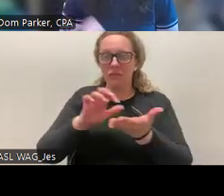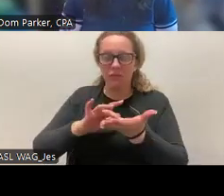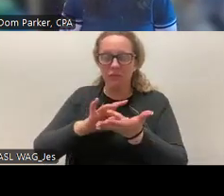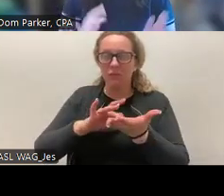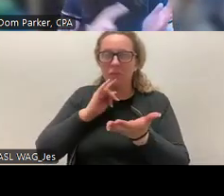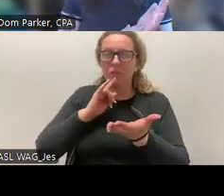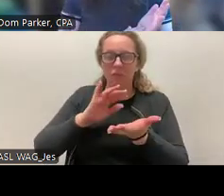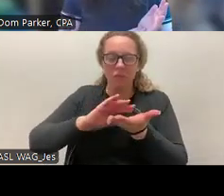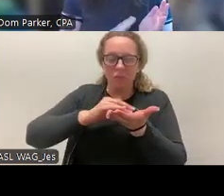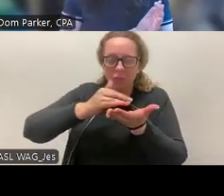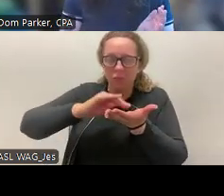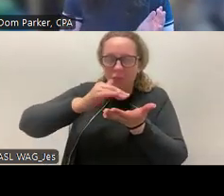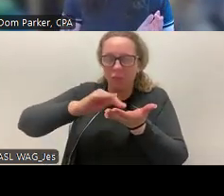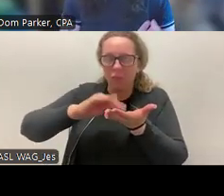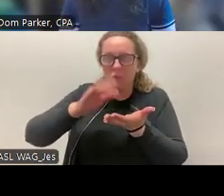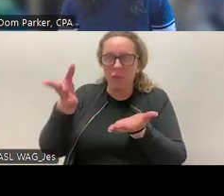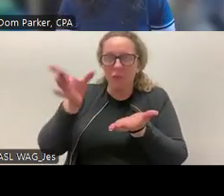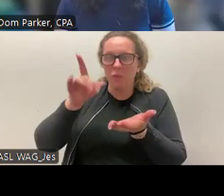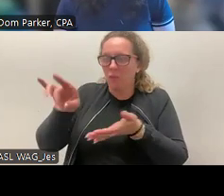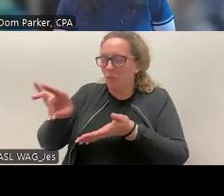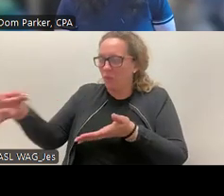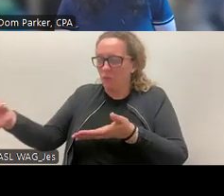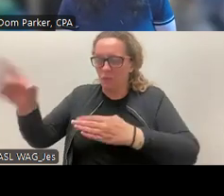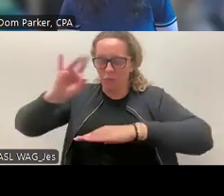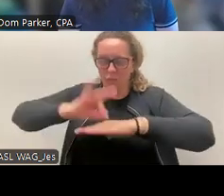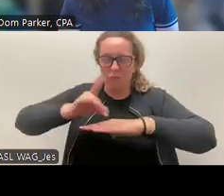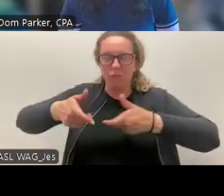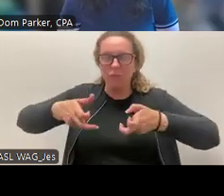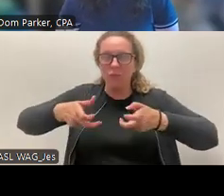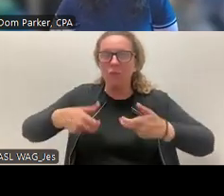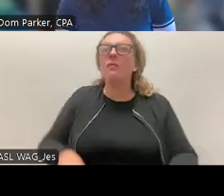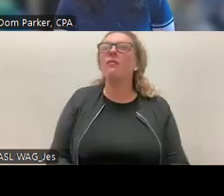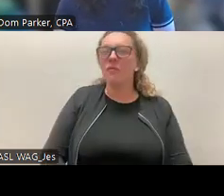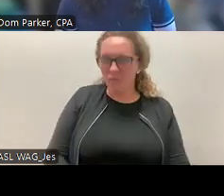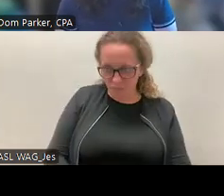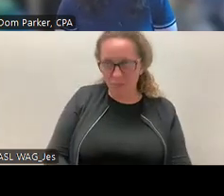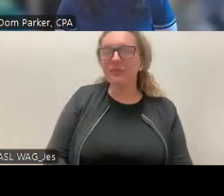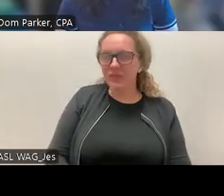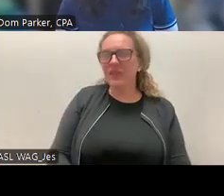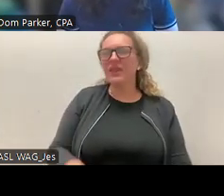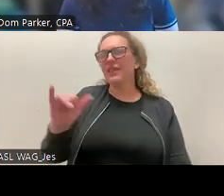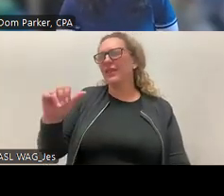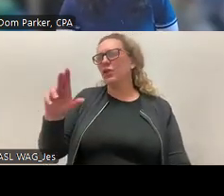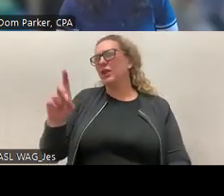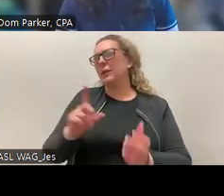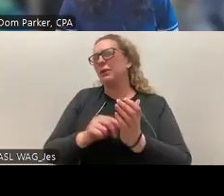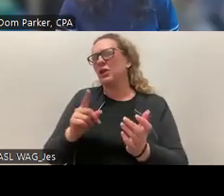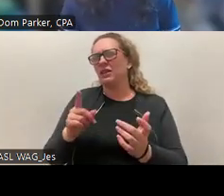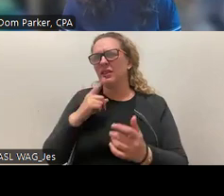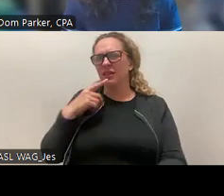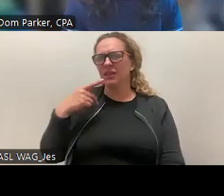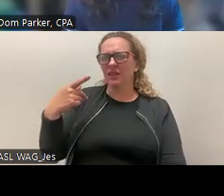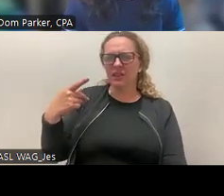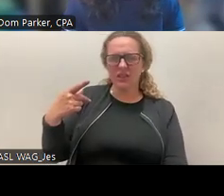bumps as well that kind of are adhesive and stick to controllers. In terms of 3D printing, not off the top of my head, but I'm sure if you go to is it Printverse?